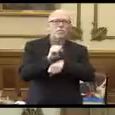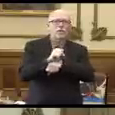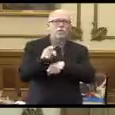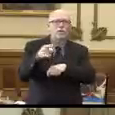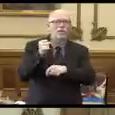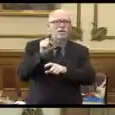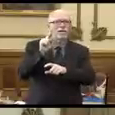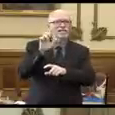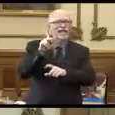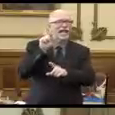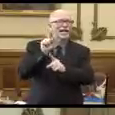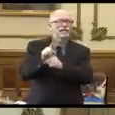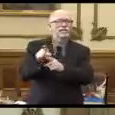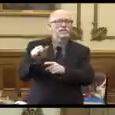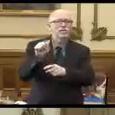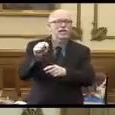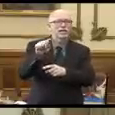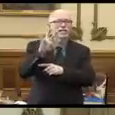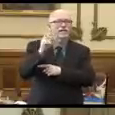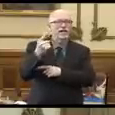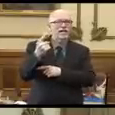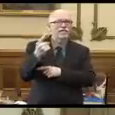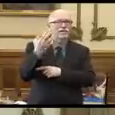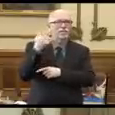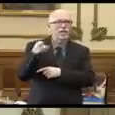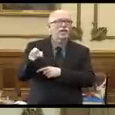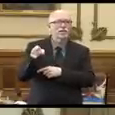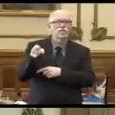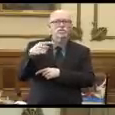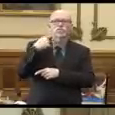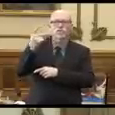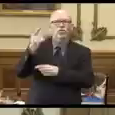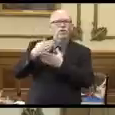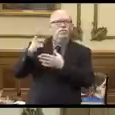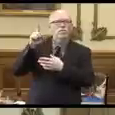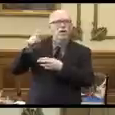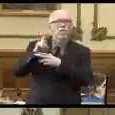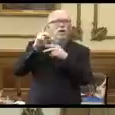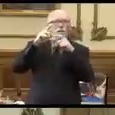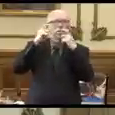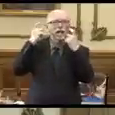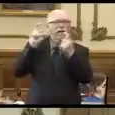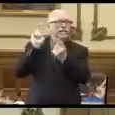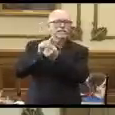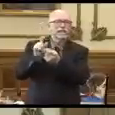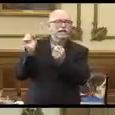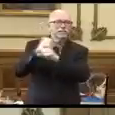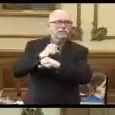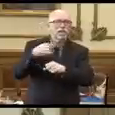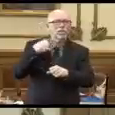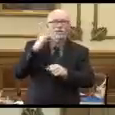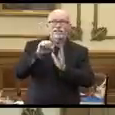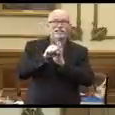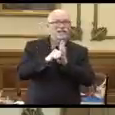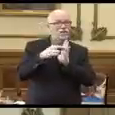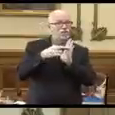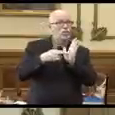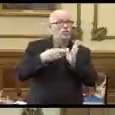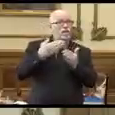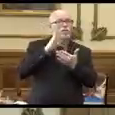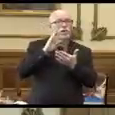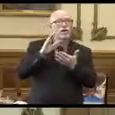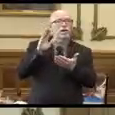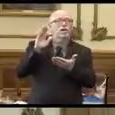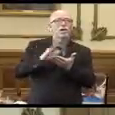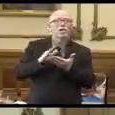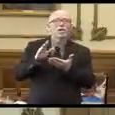attacked at a 7-Eleven for making someone wear a mask. And I'm wondering if it was a state rule, if it would maybe take some of the